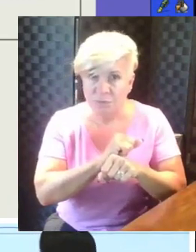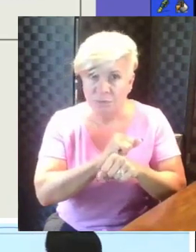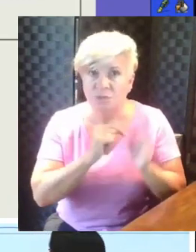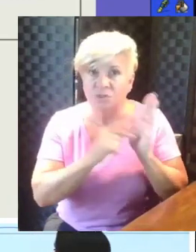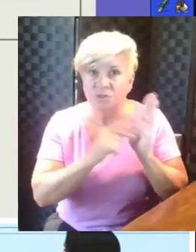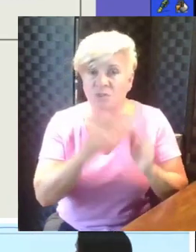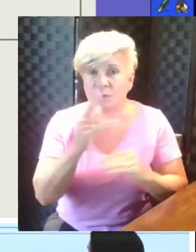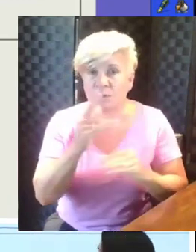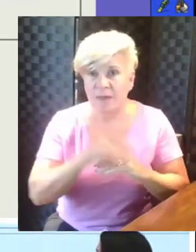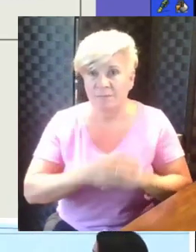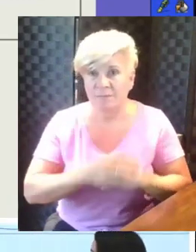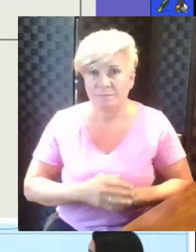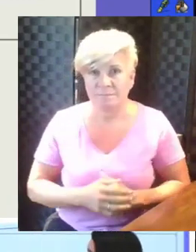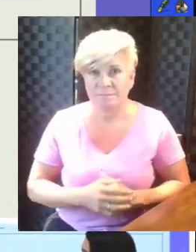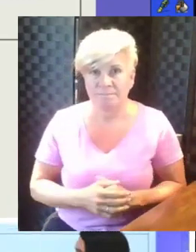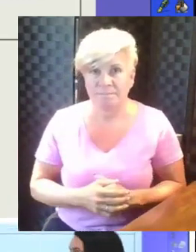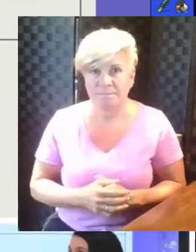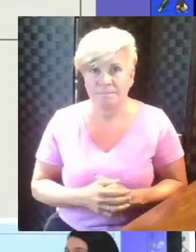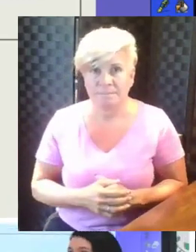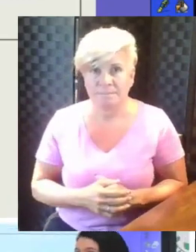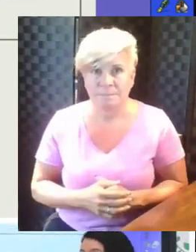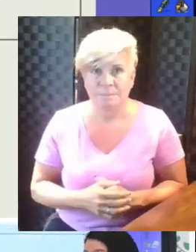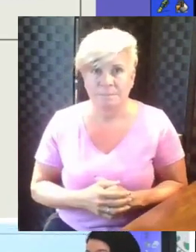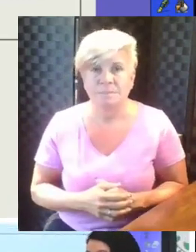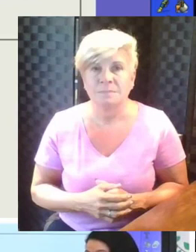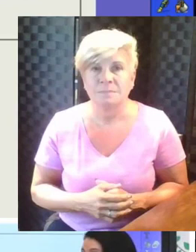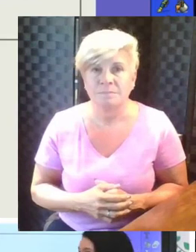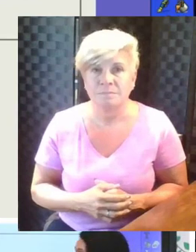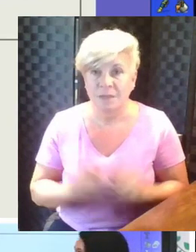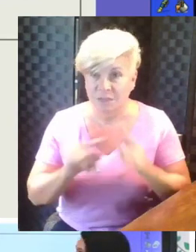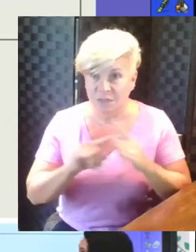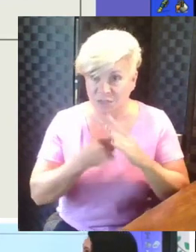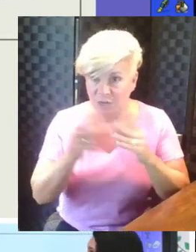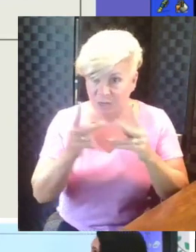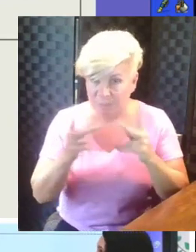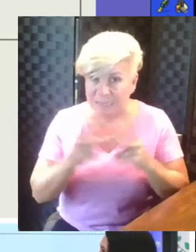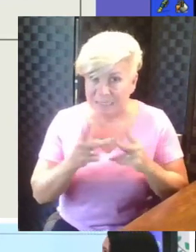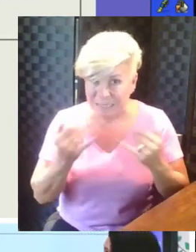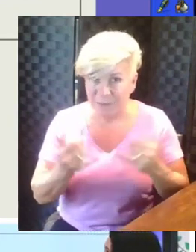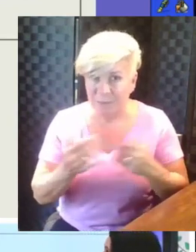showing 25. All right, now we have a starting point.